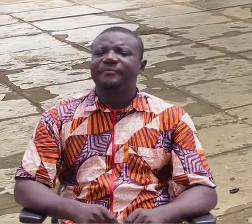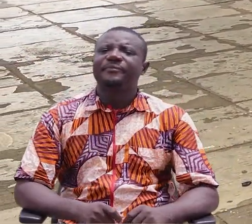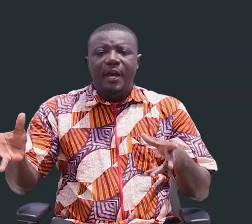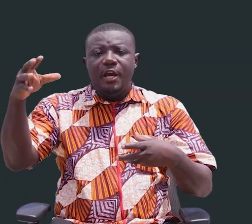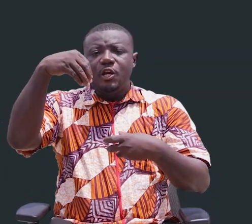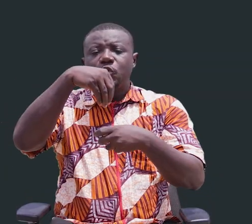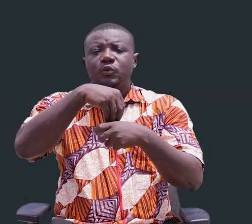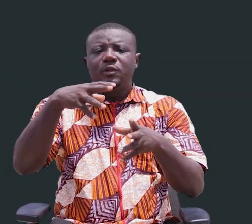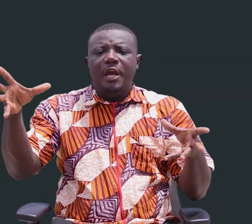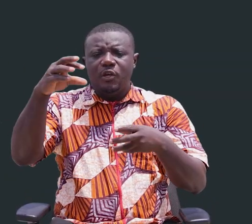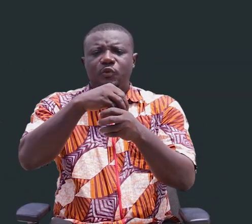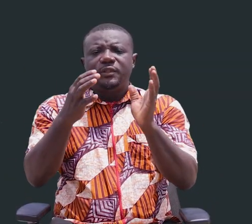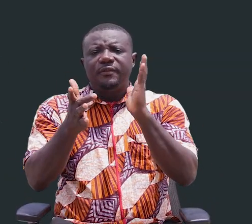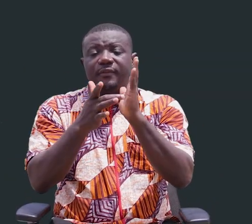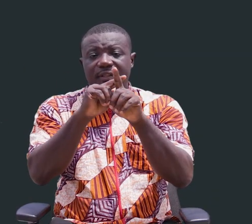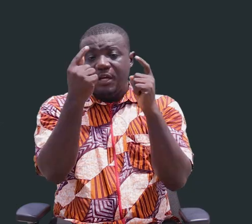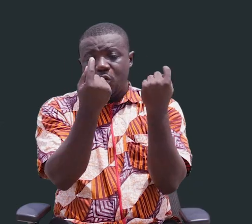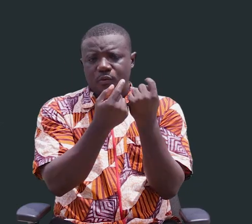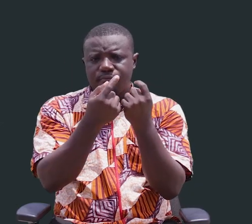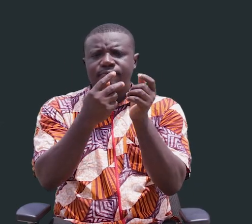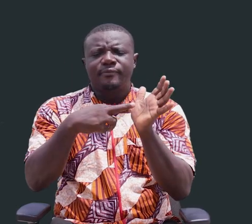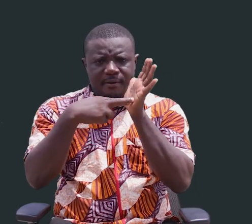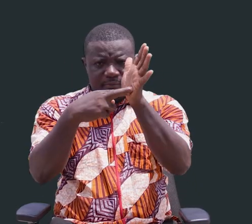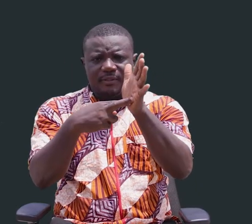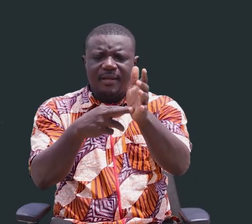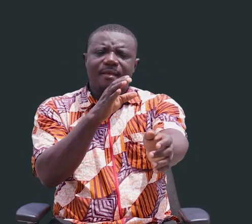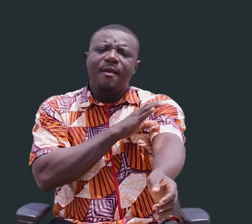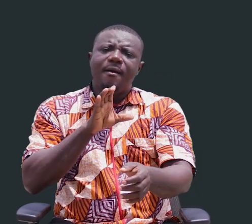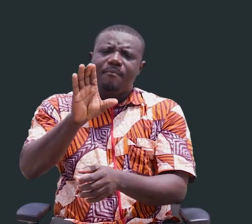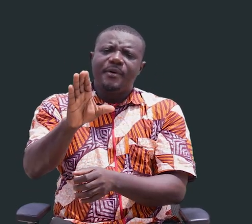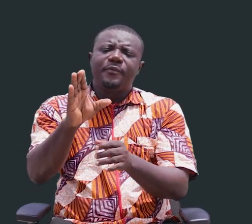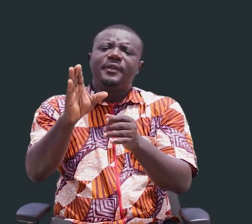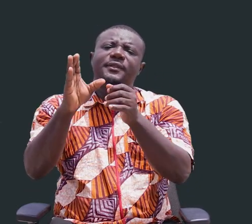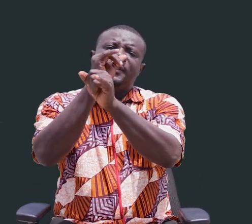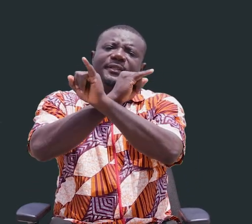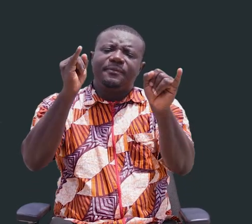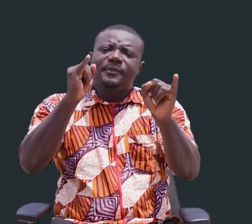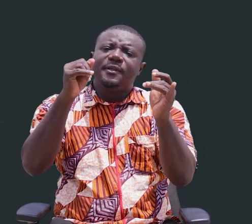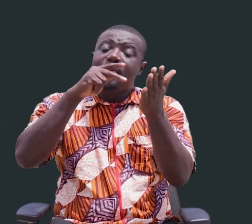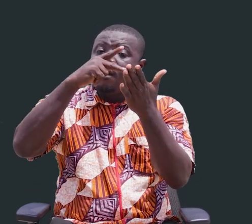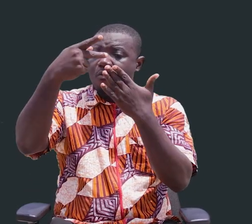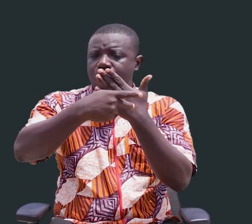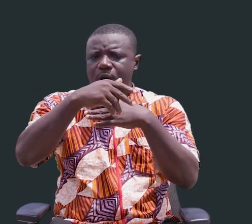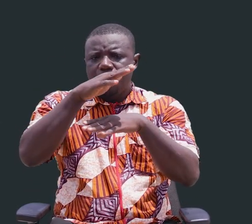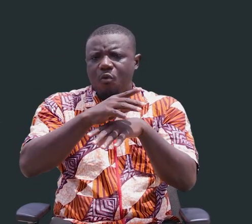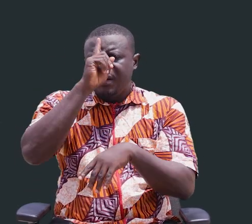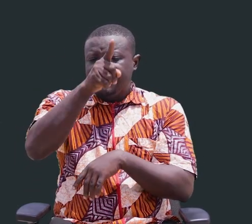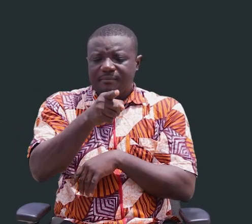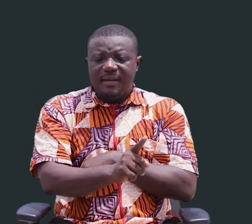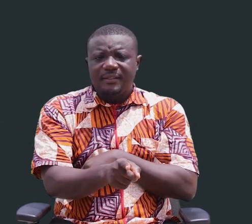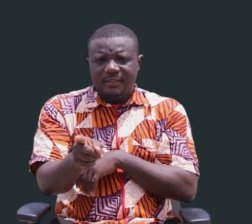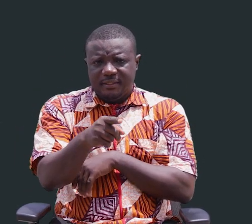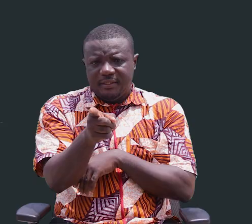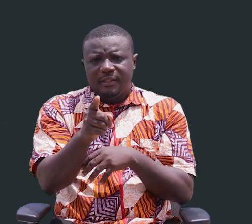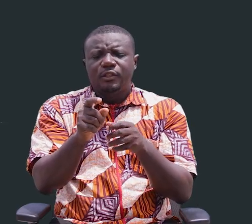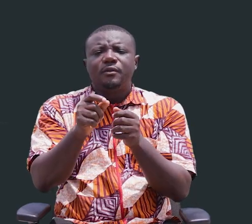very low. Inclusive Tech Group presents Empowering Independence, a documentary